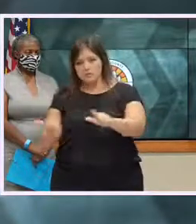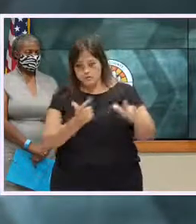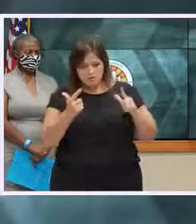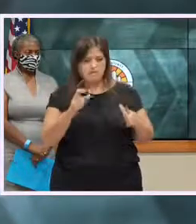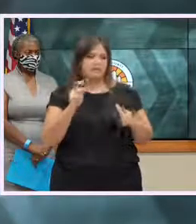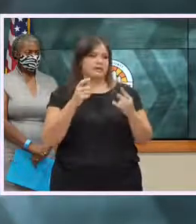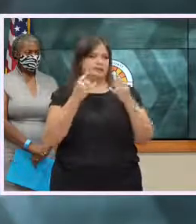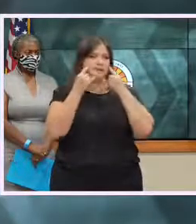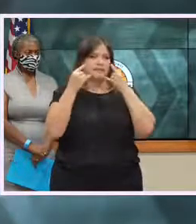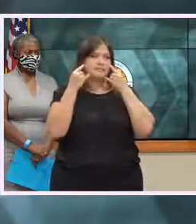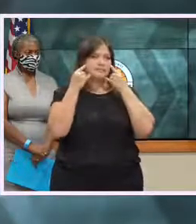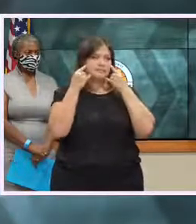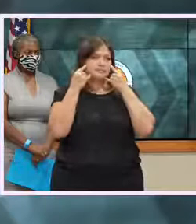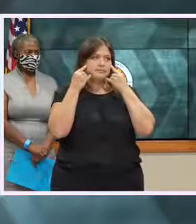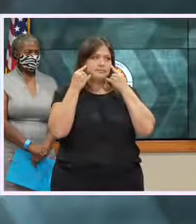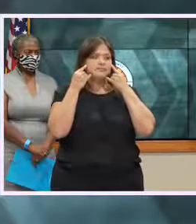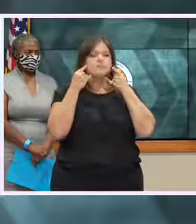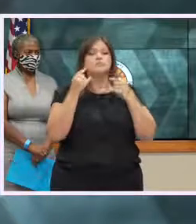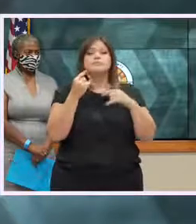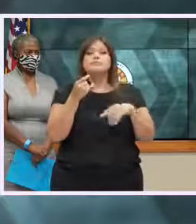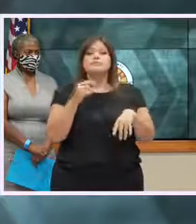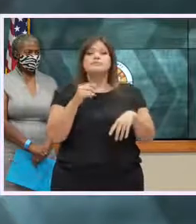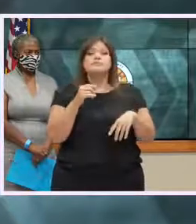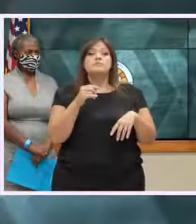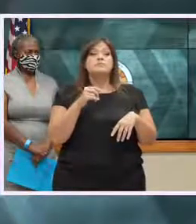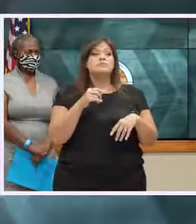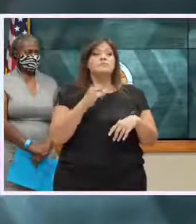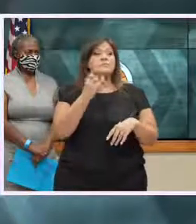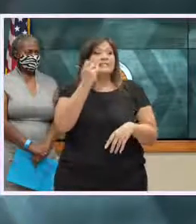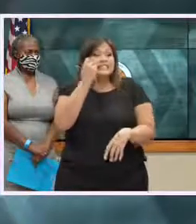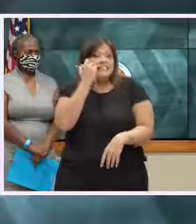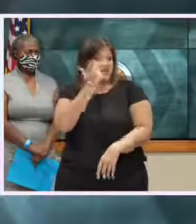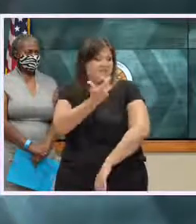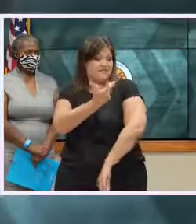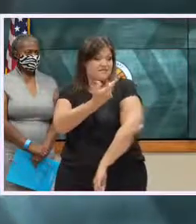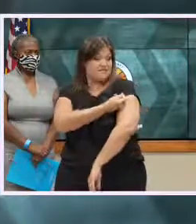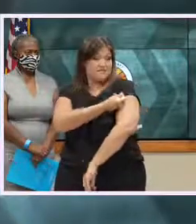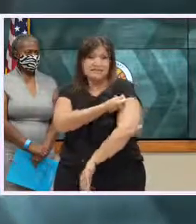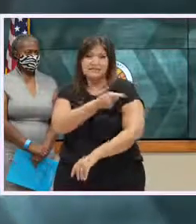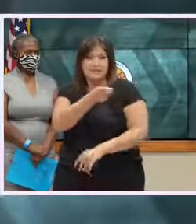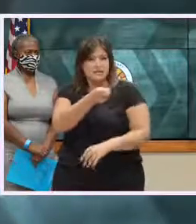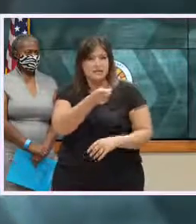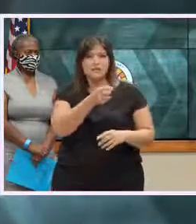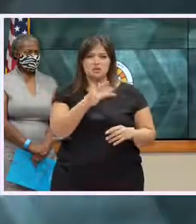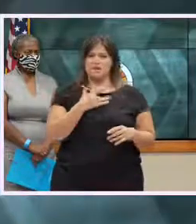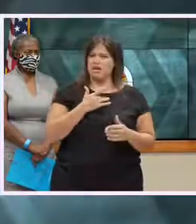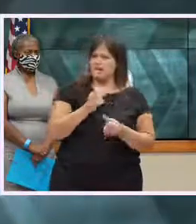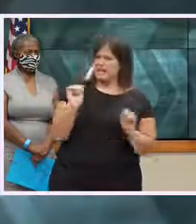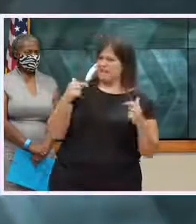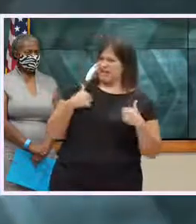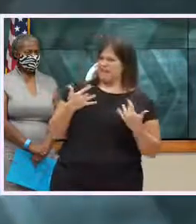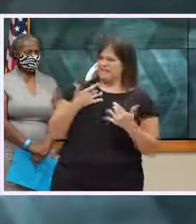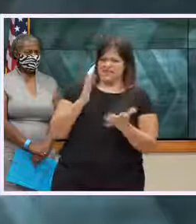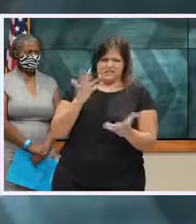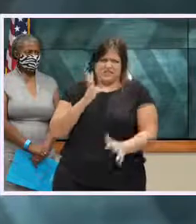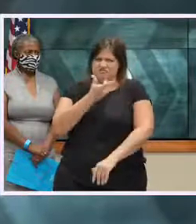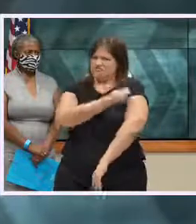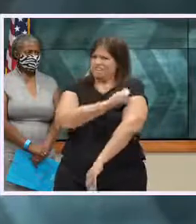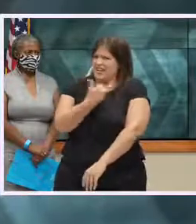masks. If you have the vaccine with such a high level of spread, you could also be transmitting it to somebody who's not